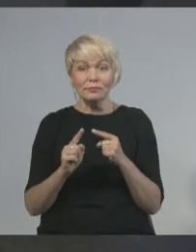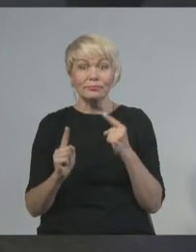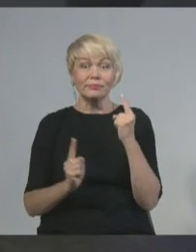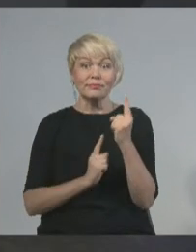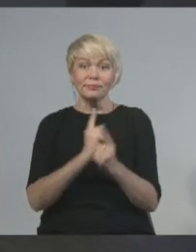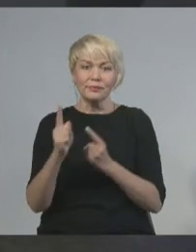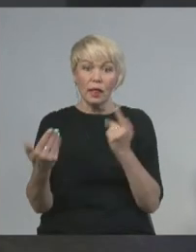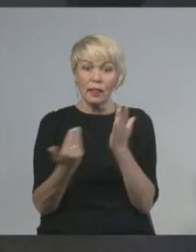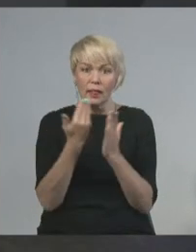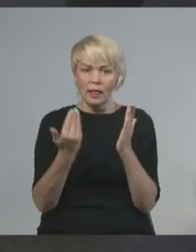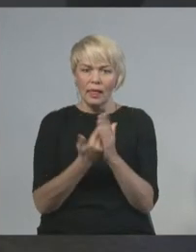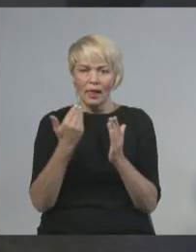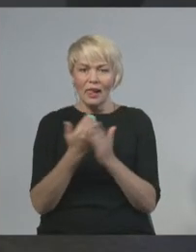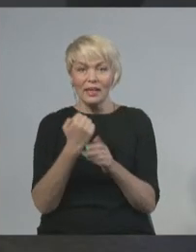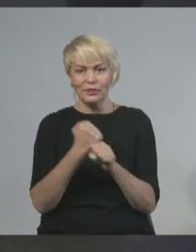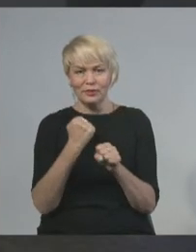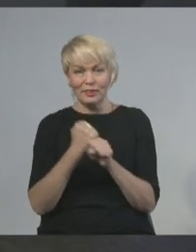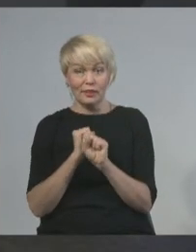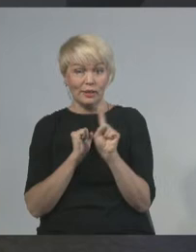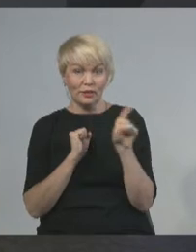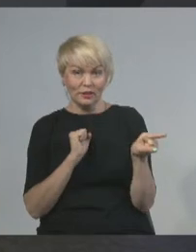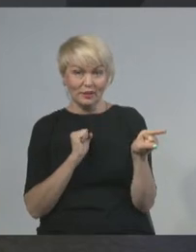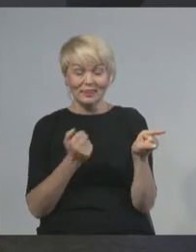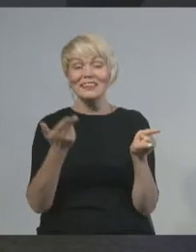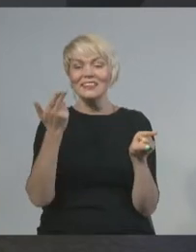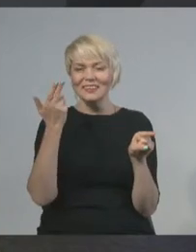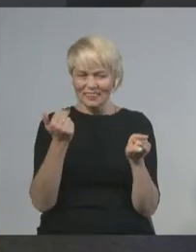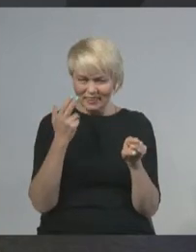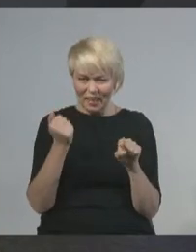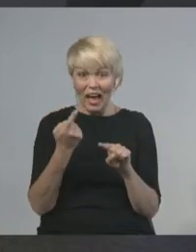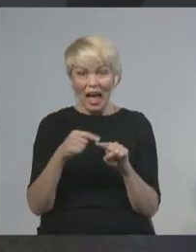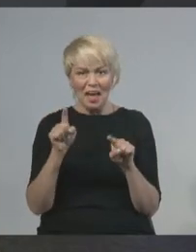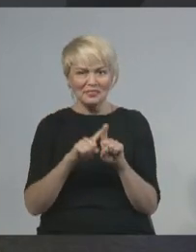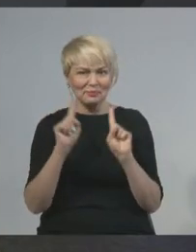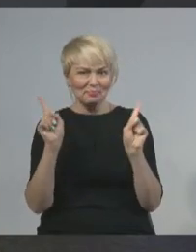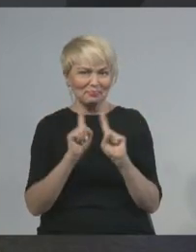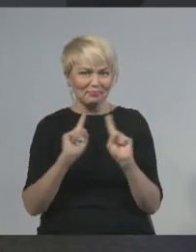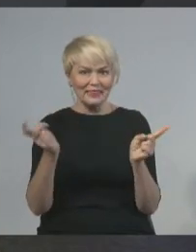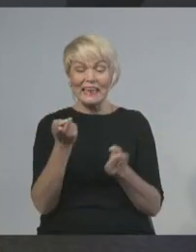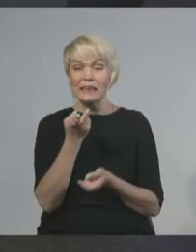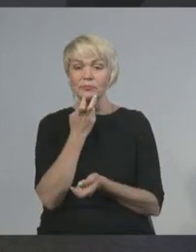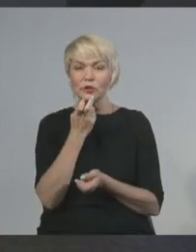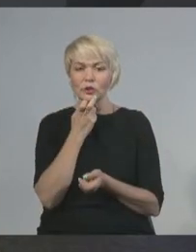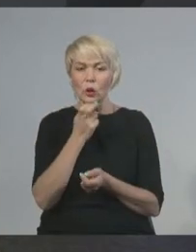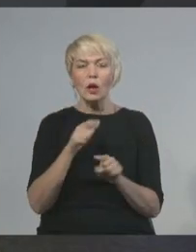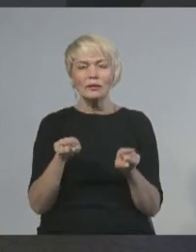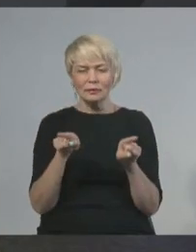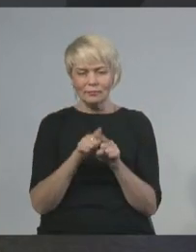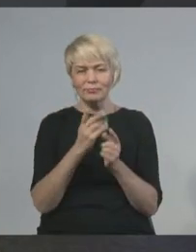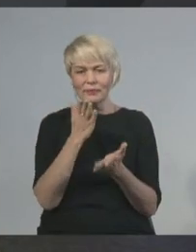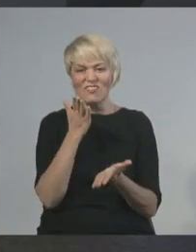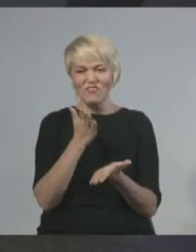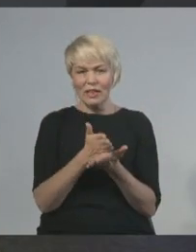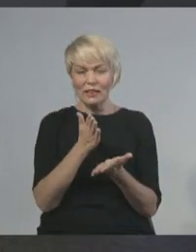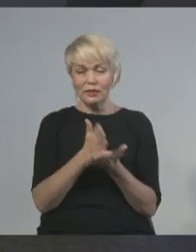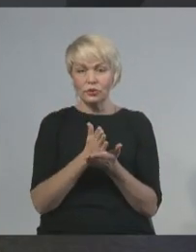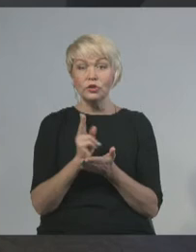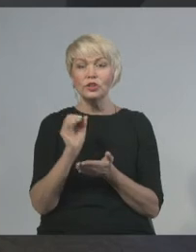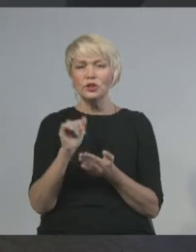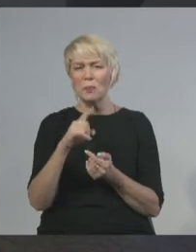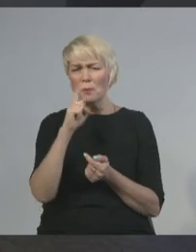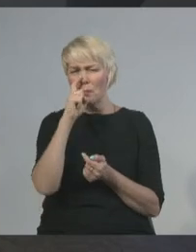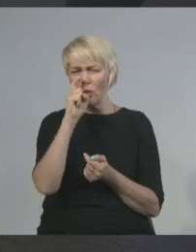so digitalization you are responsible for digitalization for them yes it looks weird and funny but that's what it looks